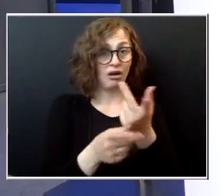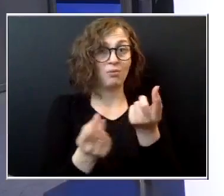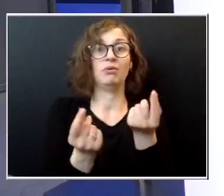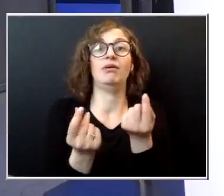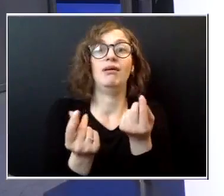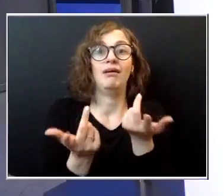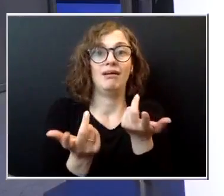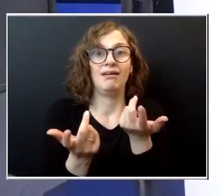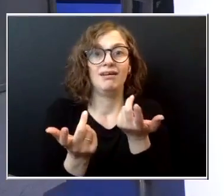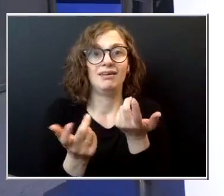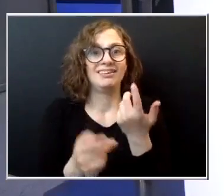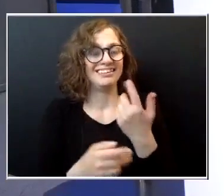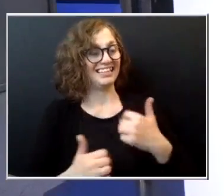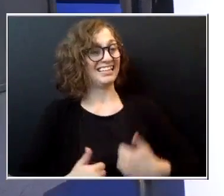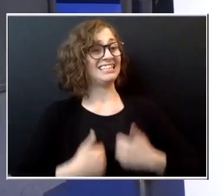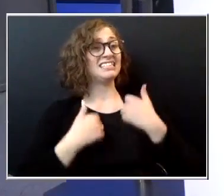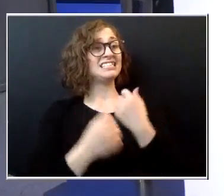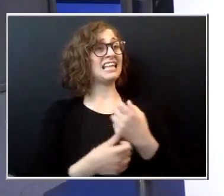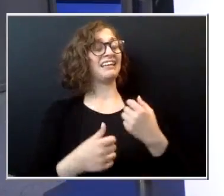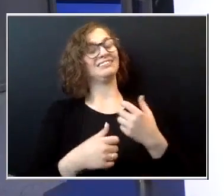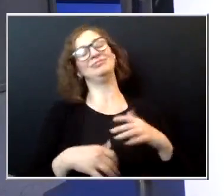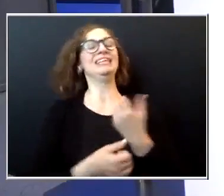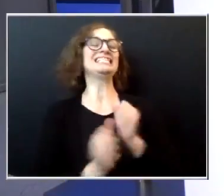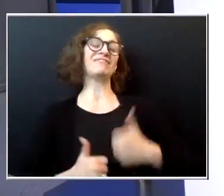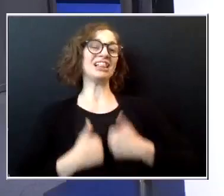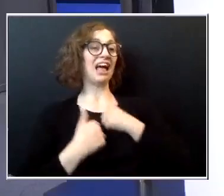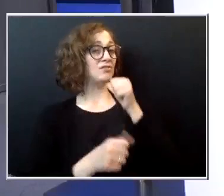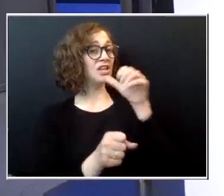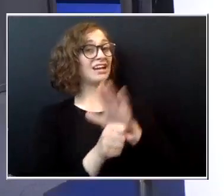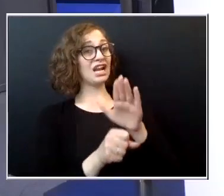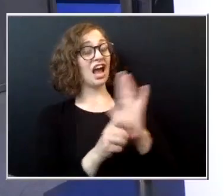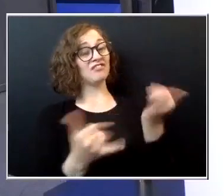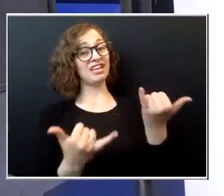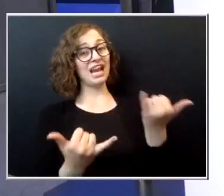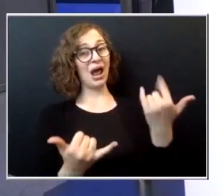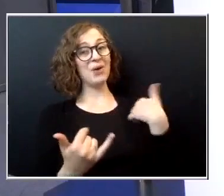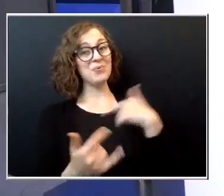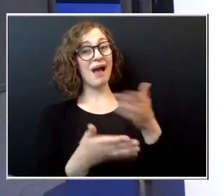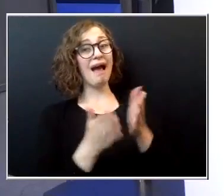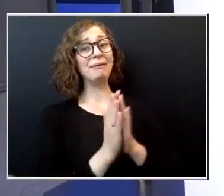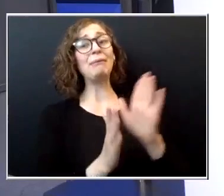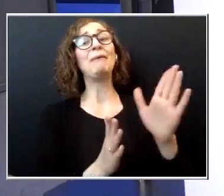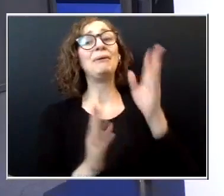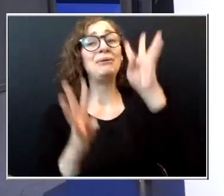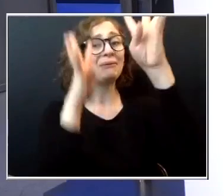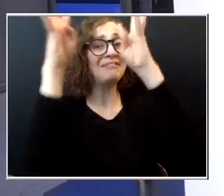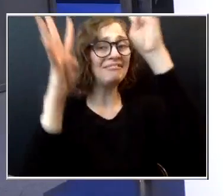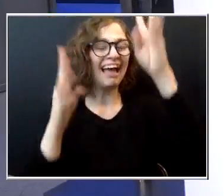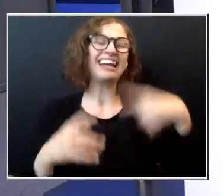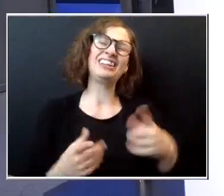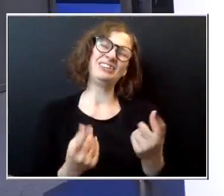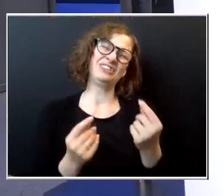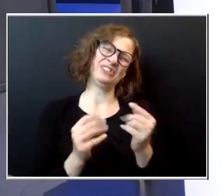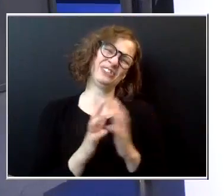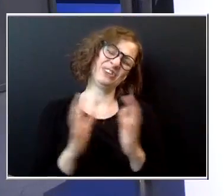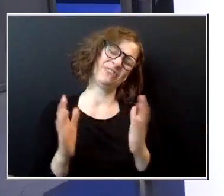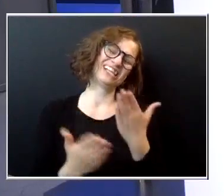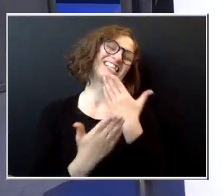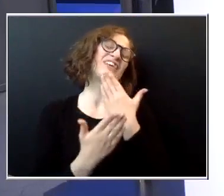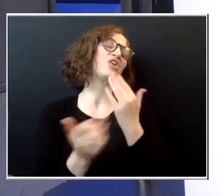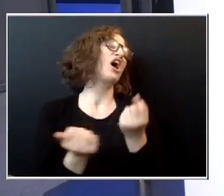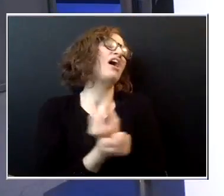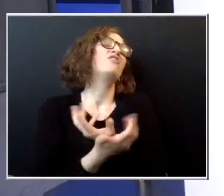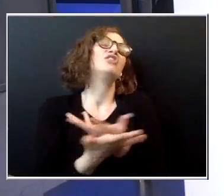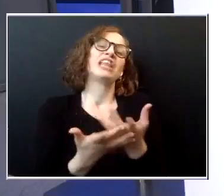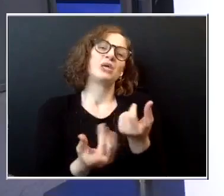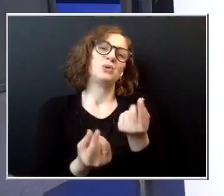you to invent and improve the system. So that's all right. Hey, we rely on you guys for a lot. So thank you so much for all Thank you do. you. Thank you. It was a Appreciate